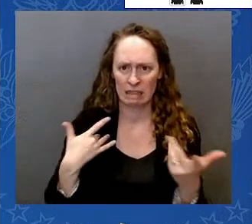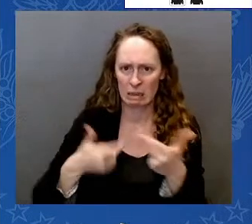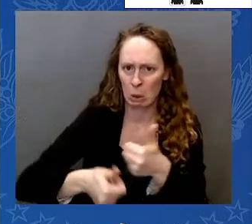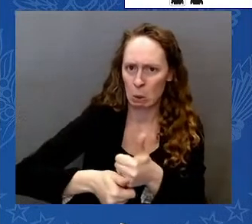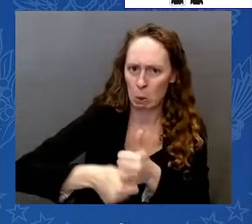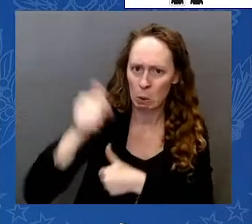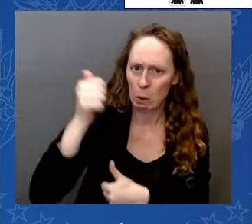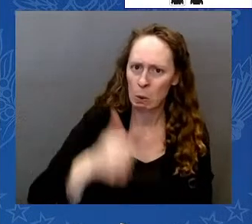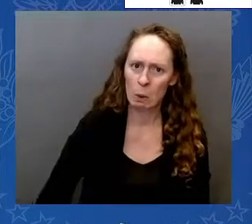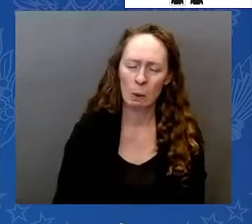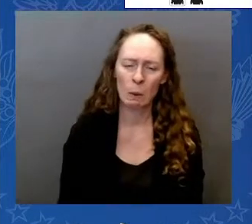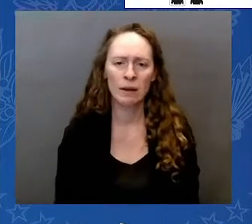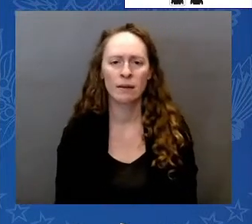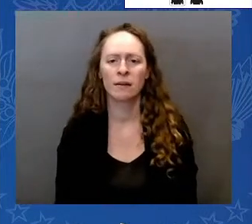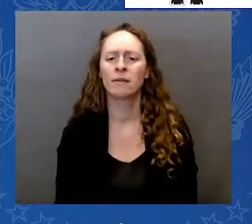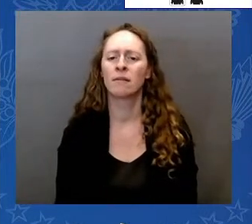have,